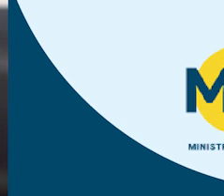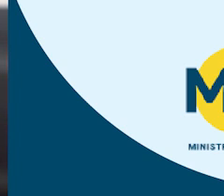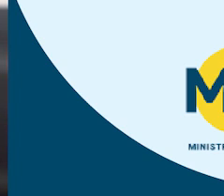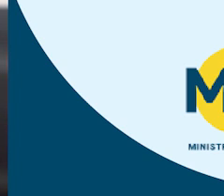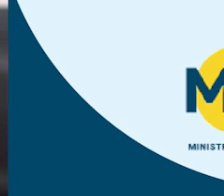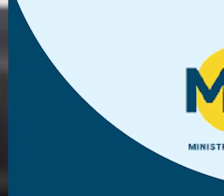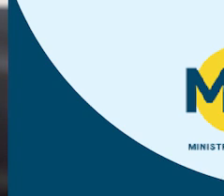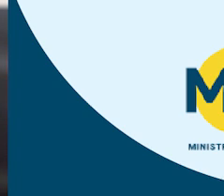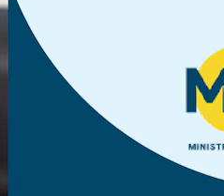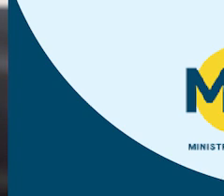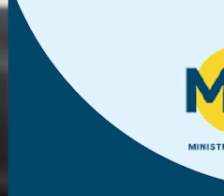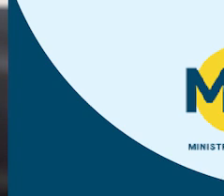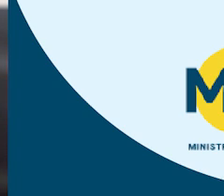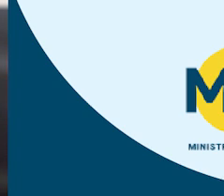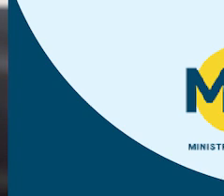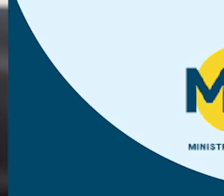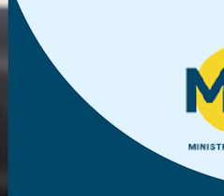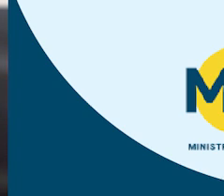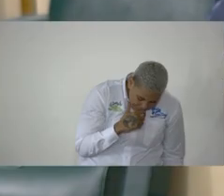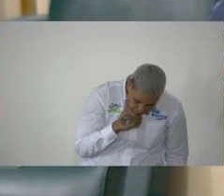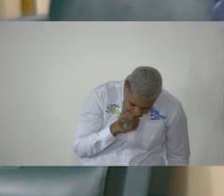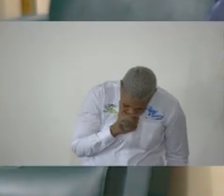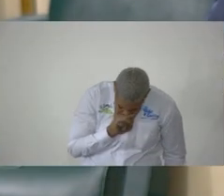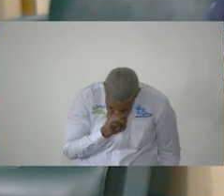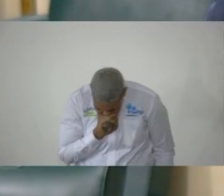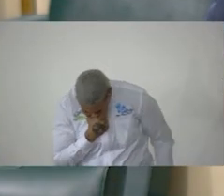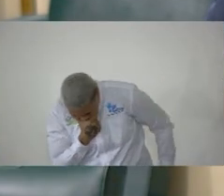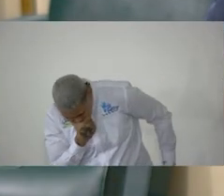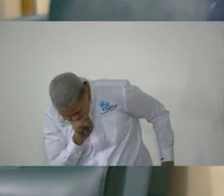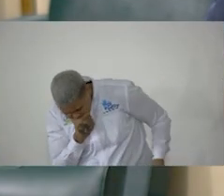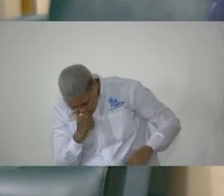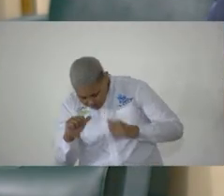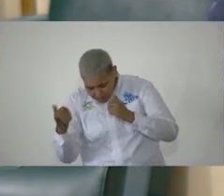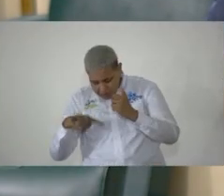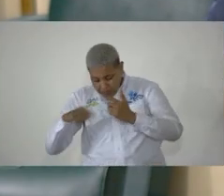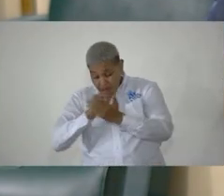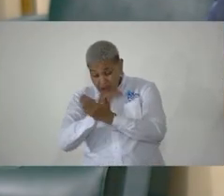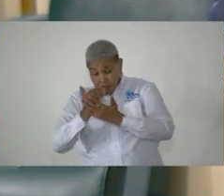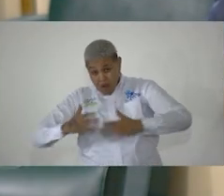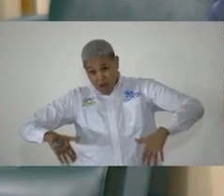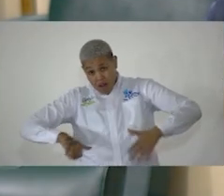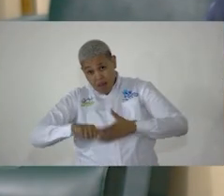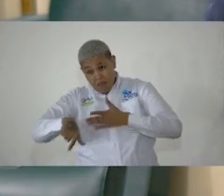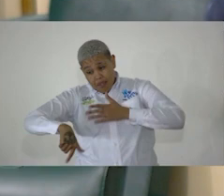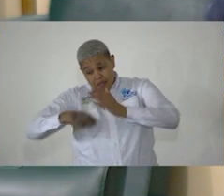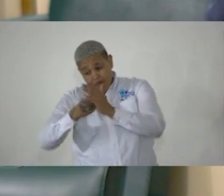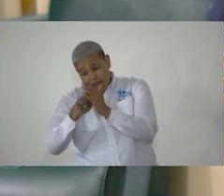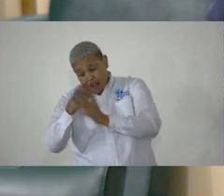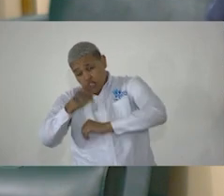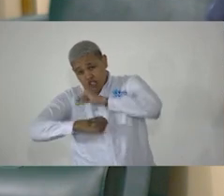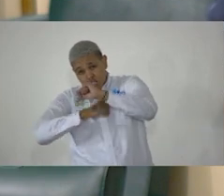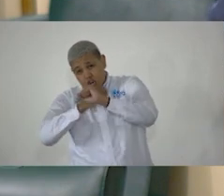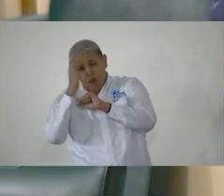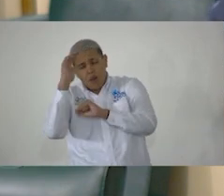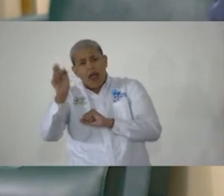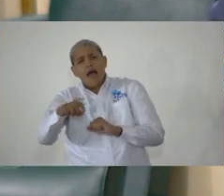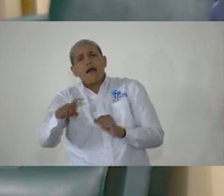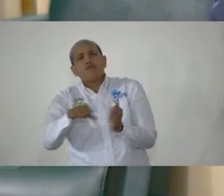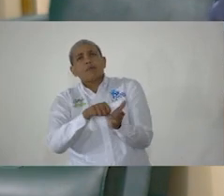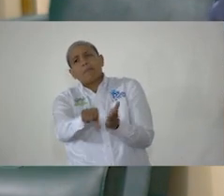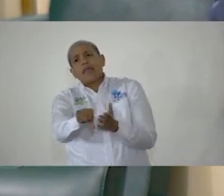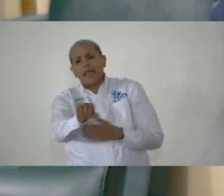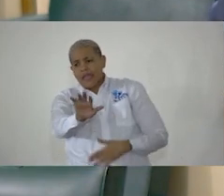to complete the process by the March 31 deadline. Any of these amounts not paid this fiscal year will have to be